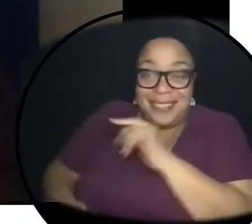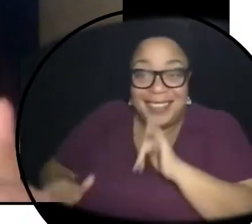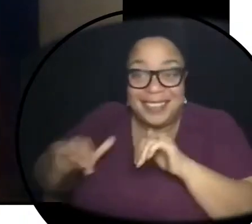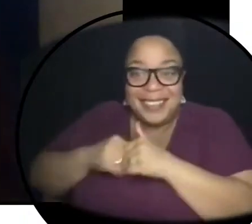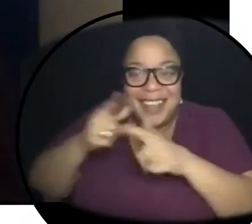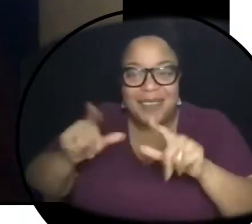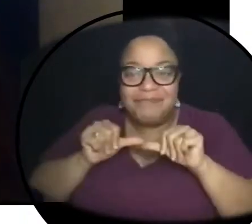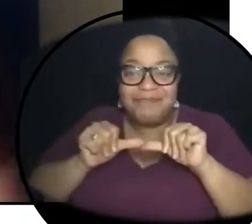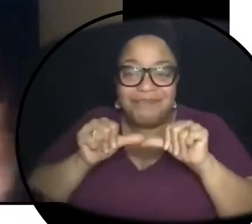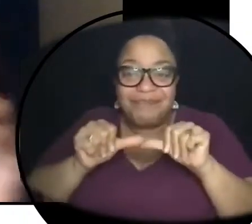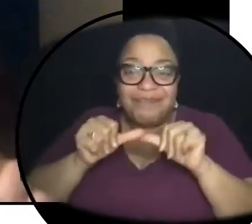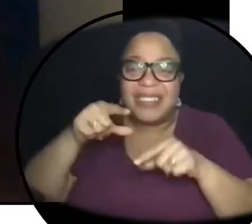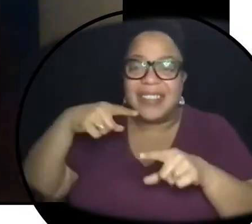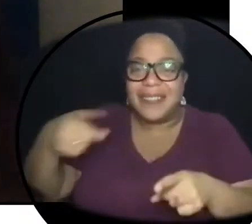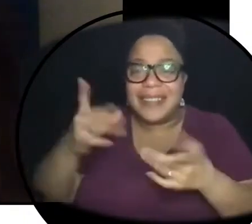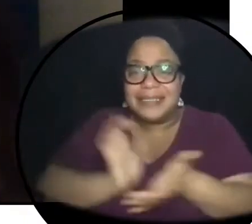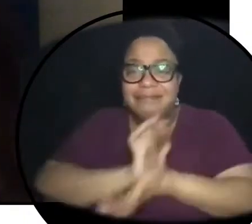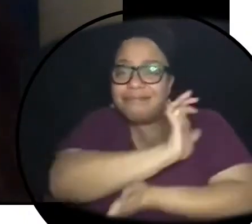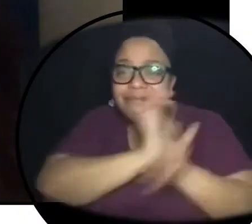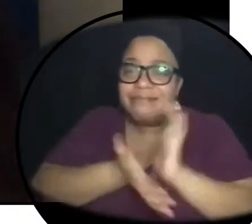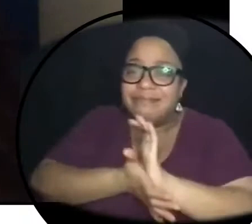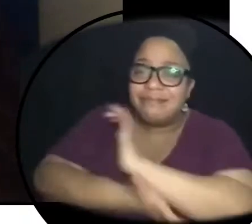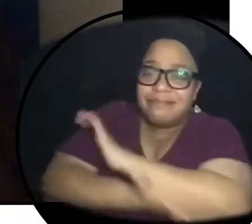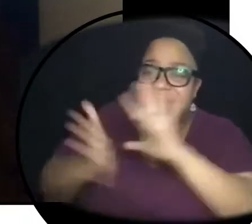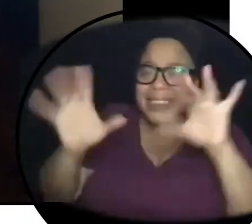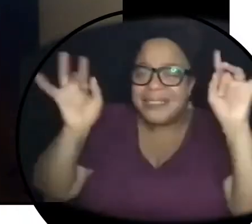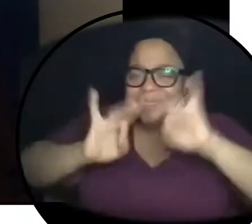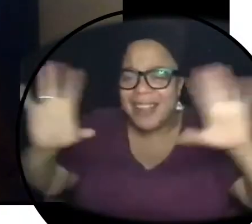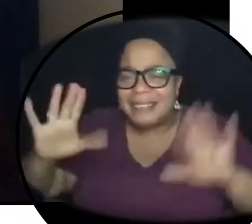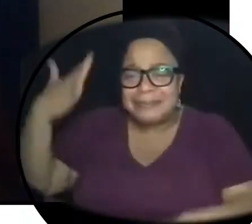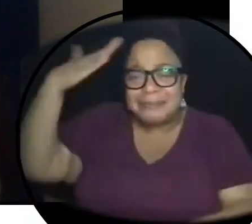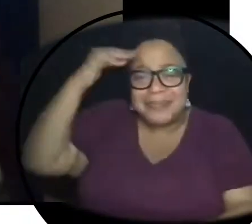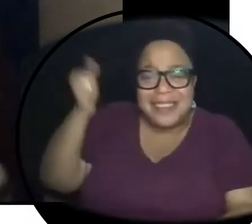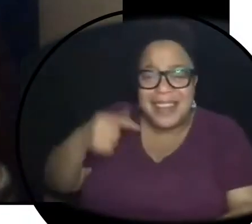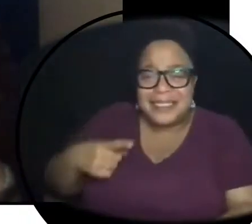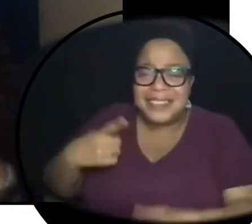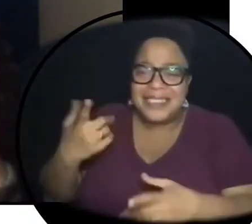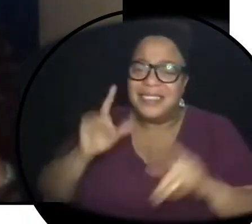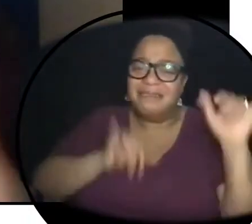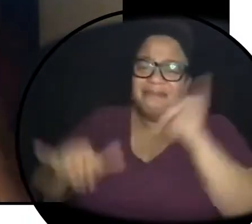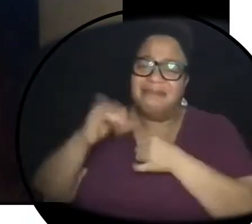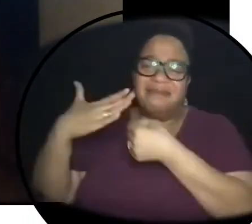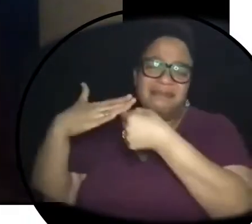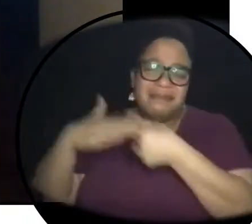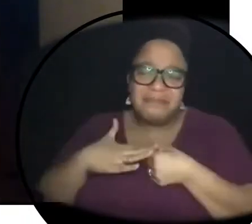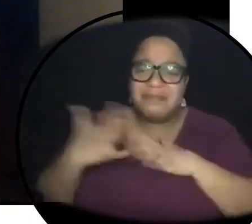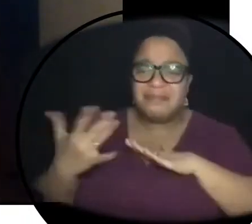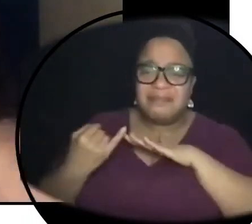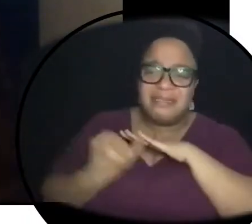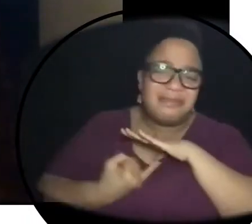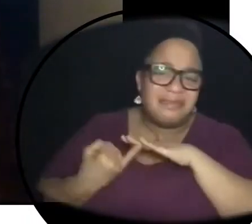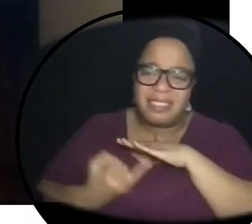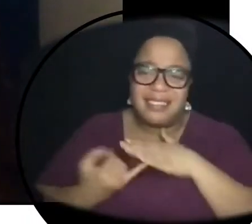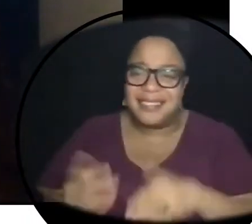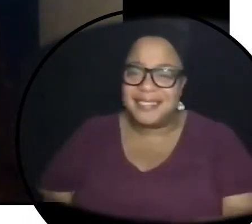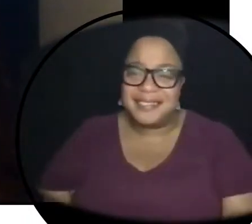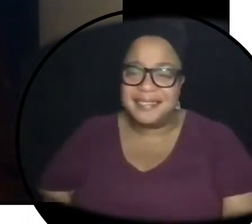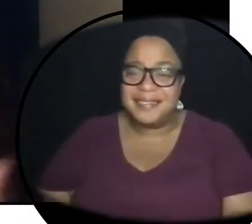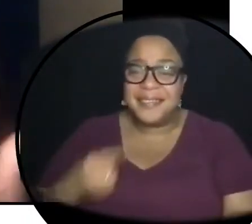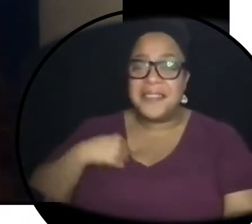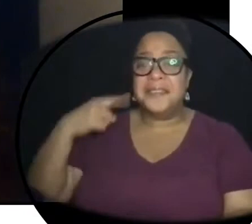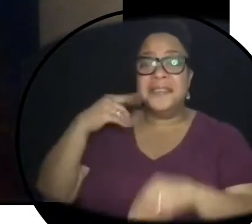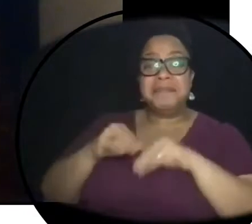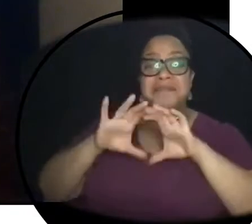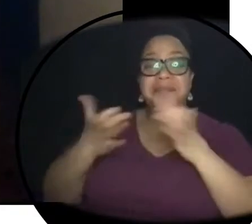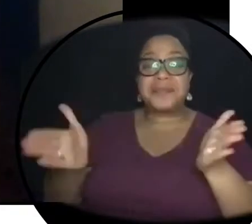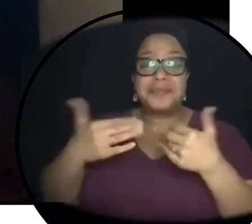we all together put a little bit and think together. And it's so, we all know this. We all know that we learn from